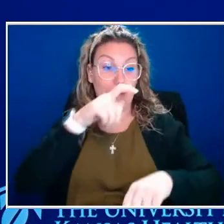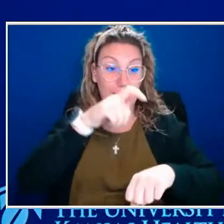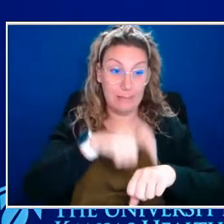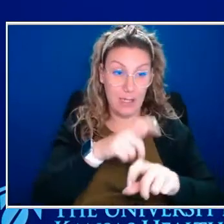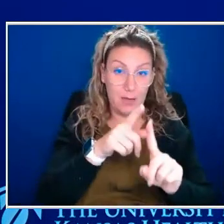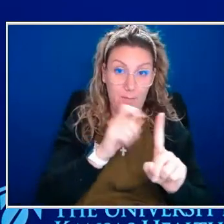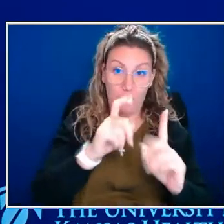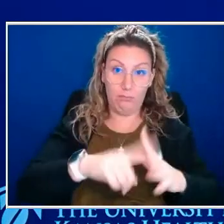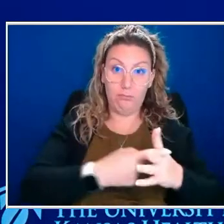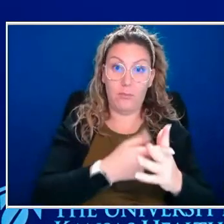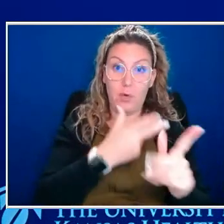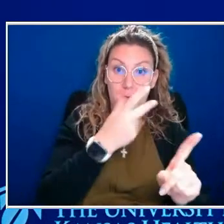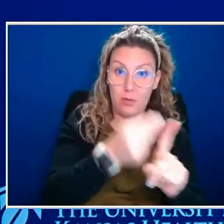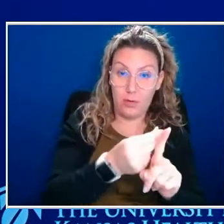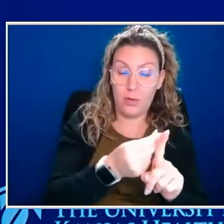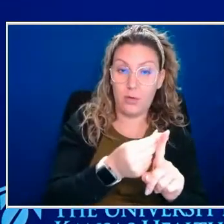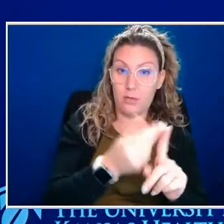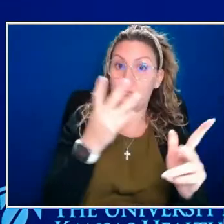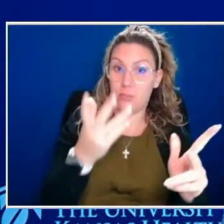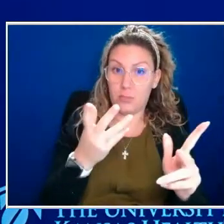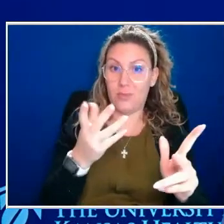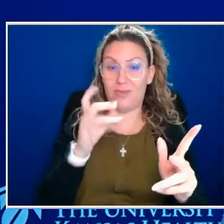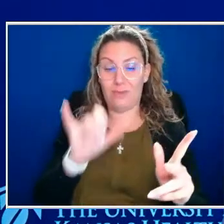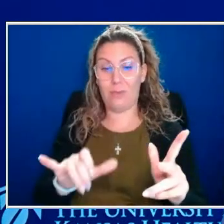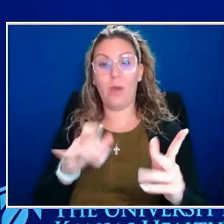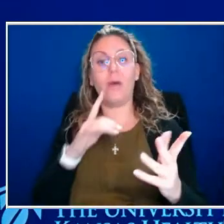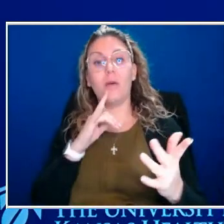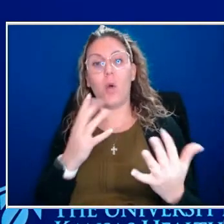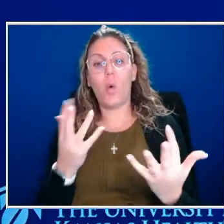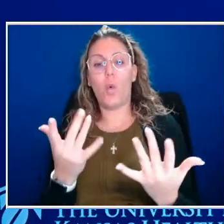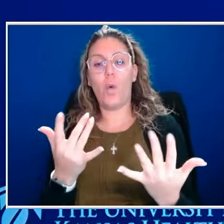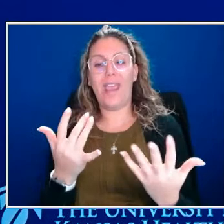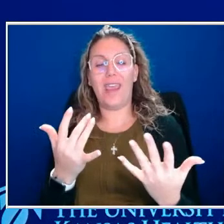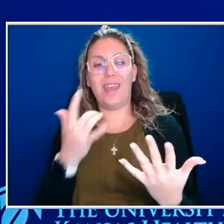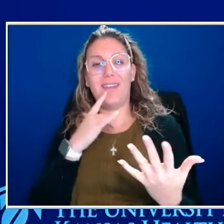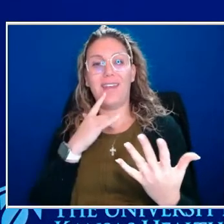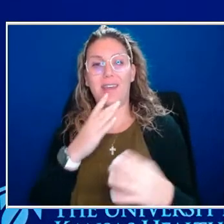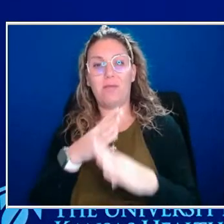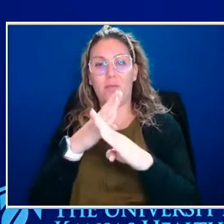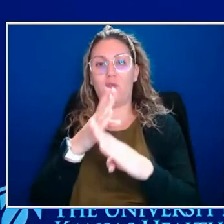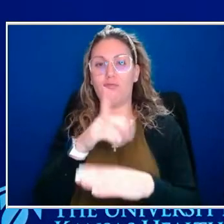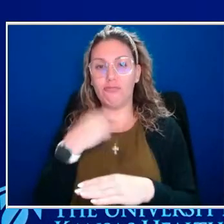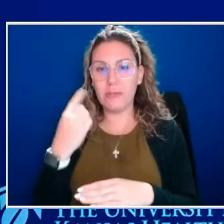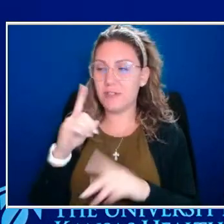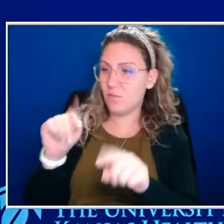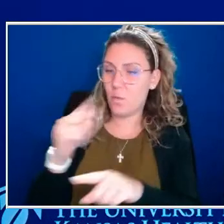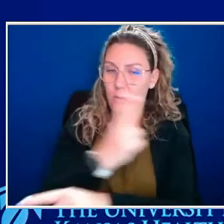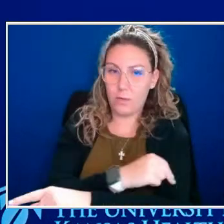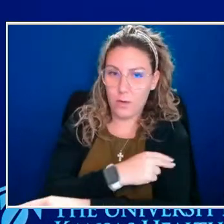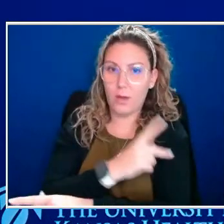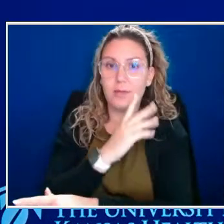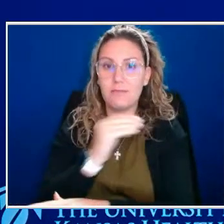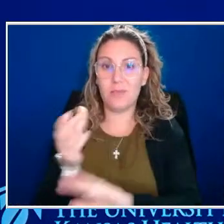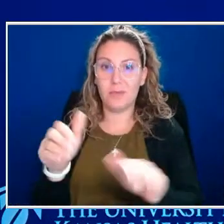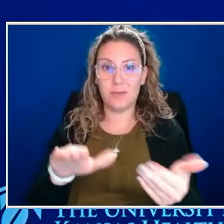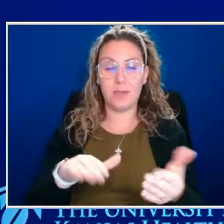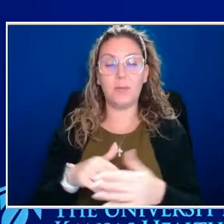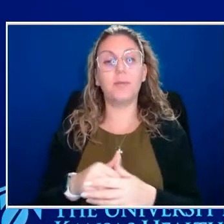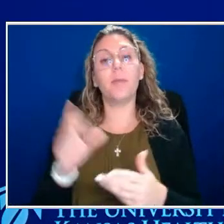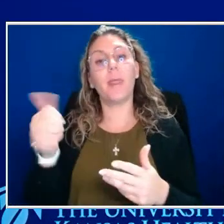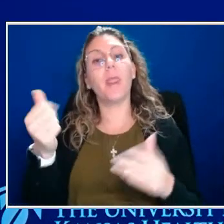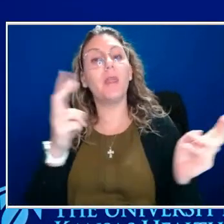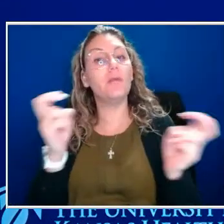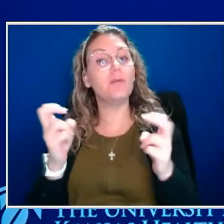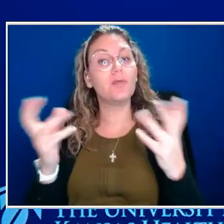and that booster. So you have that waning immunity, so you're at risk of going to the hospital and death at that point in time. The other issue is the